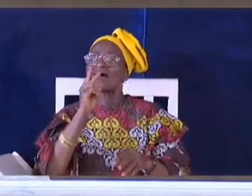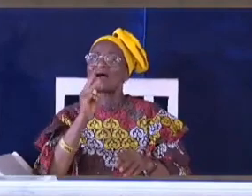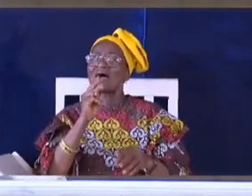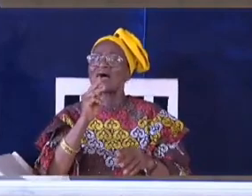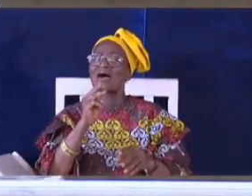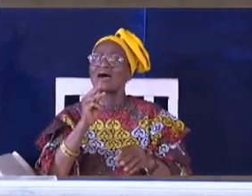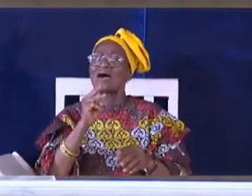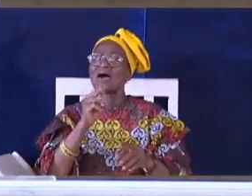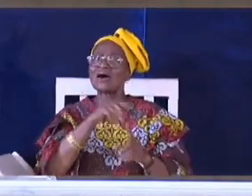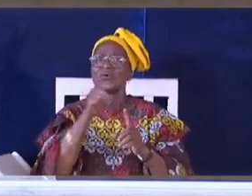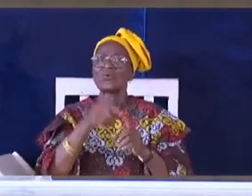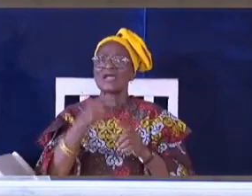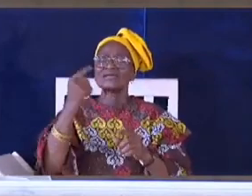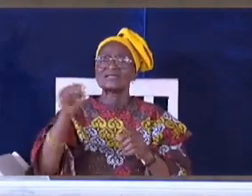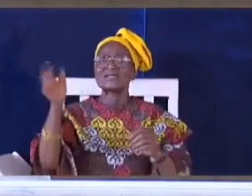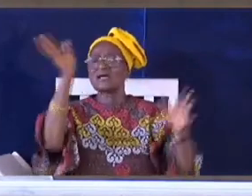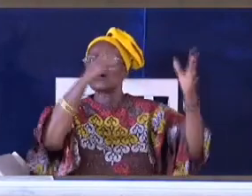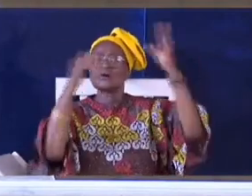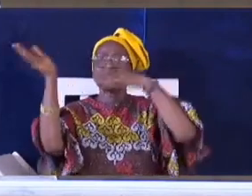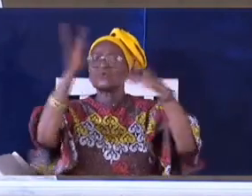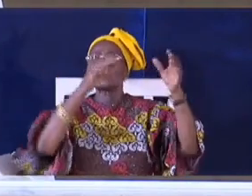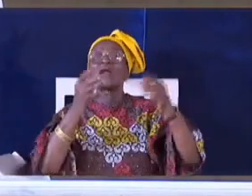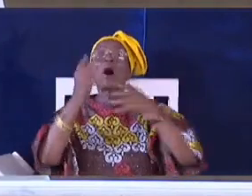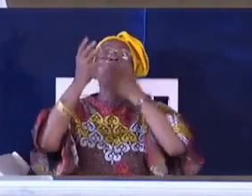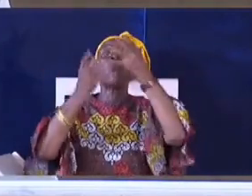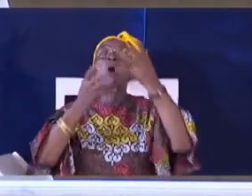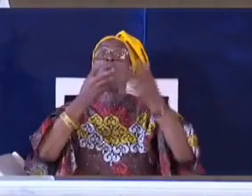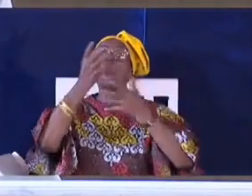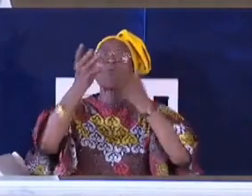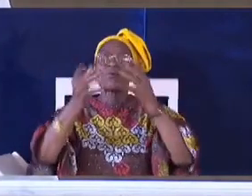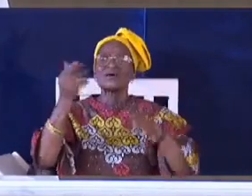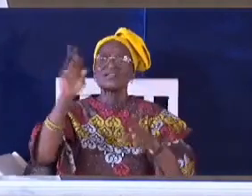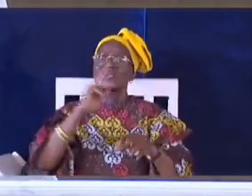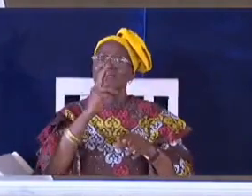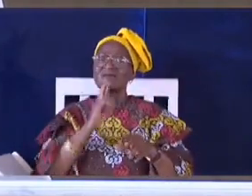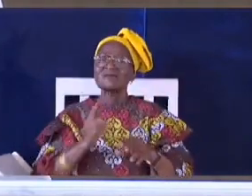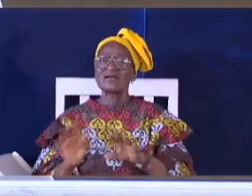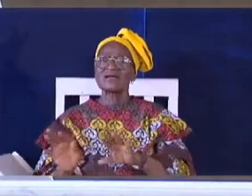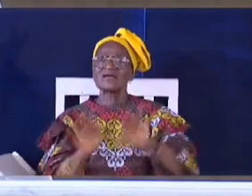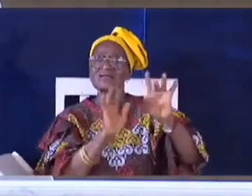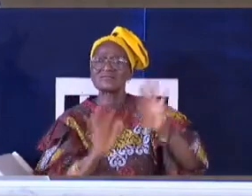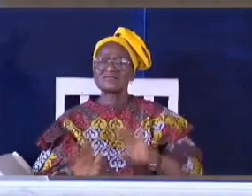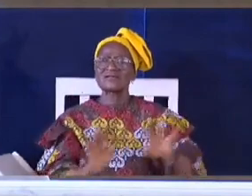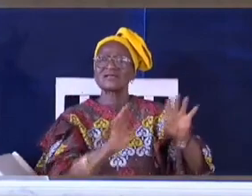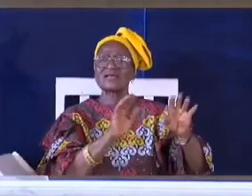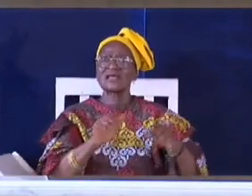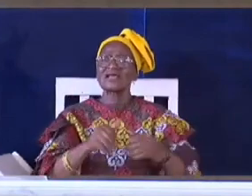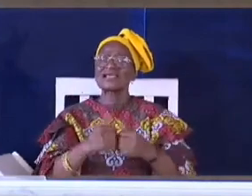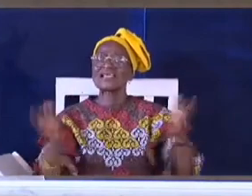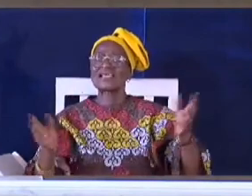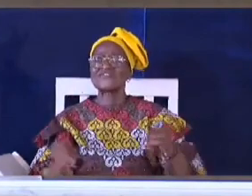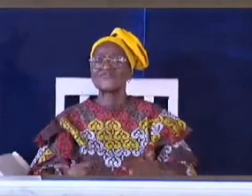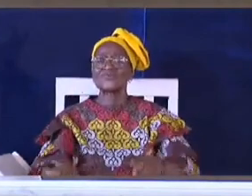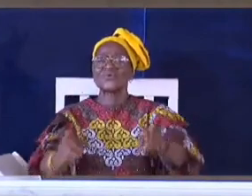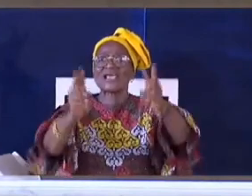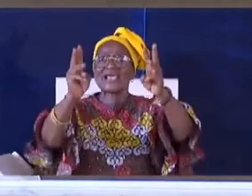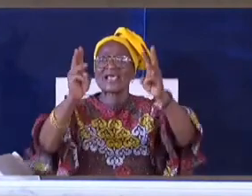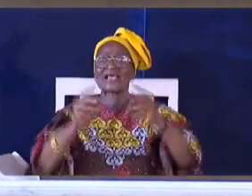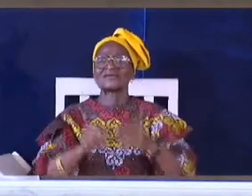When the wind blew, the Red Sea gave way.